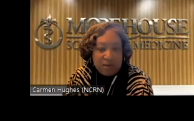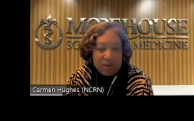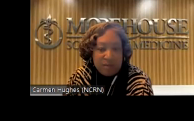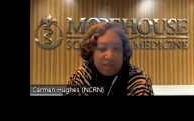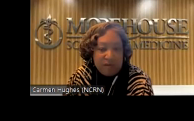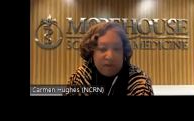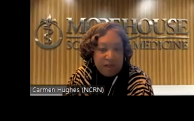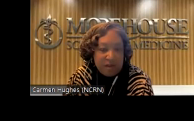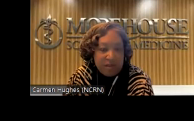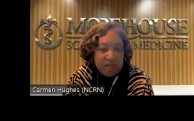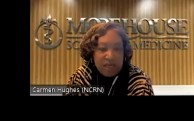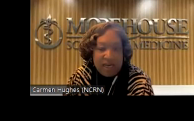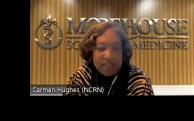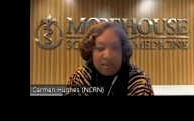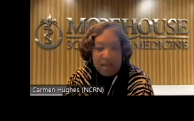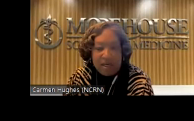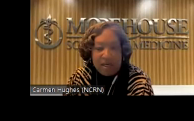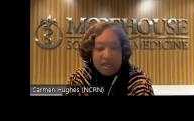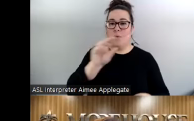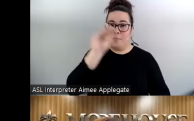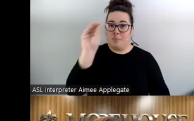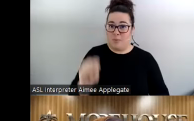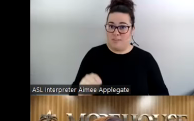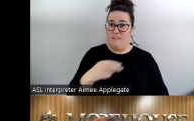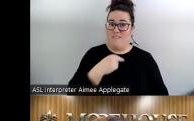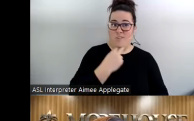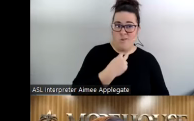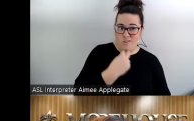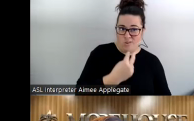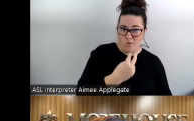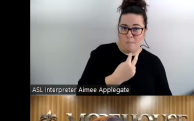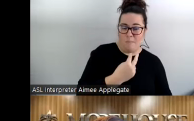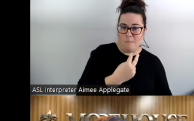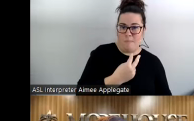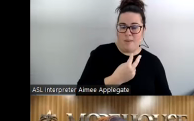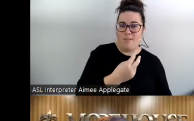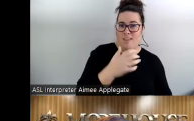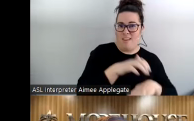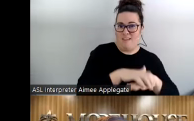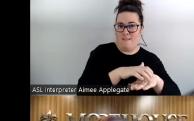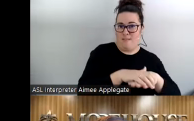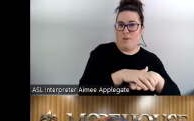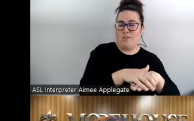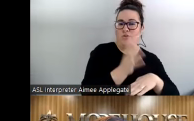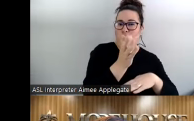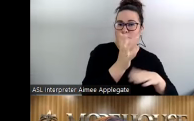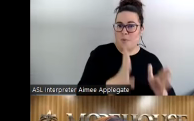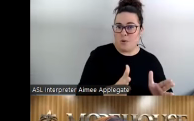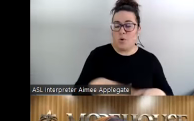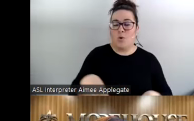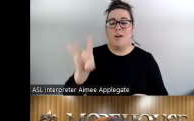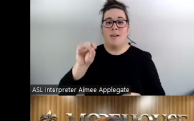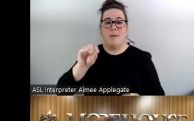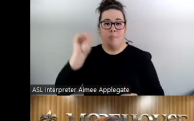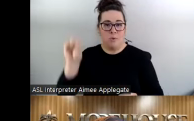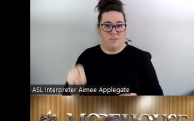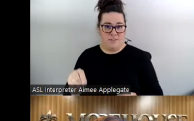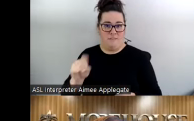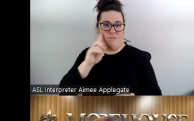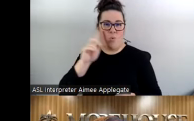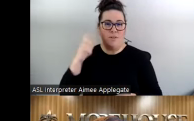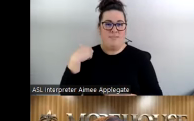at 20% volume and the Spanish interpreter at 80% volume. You are able to mute